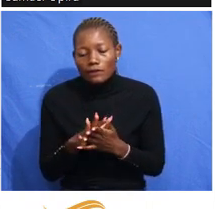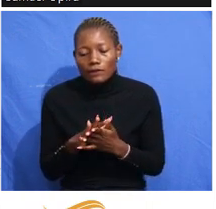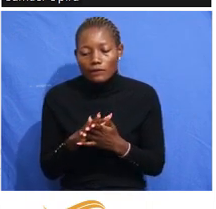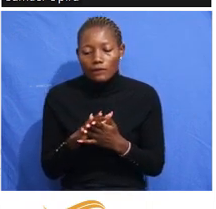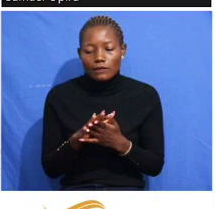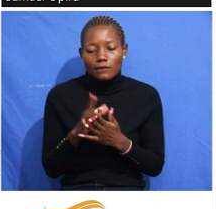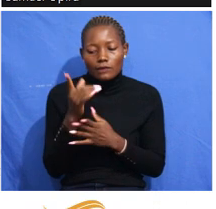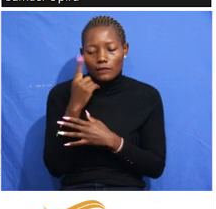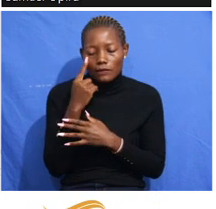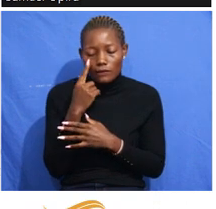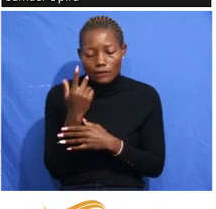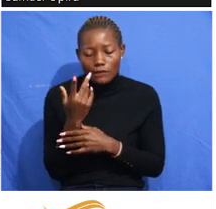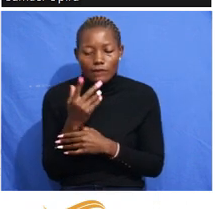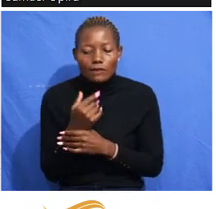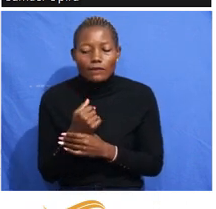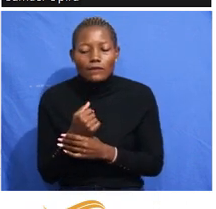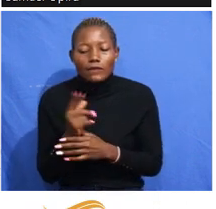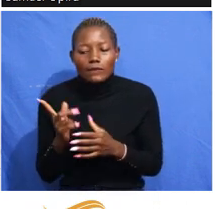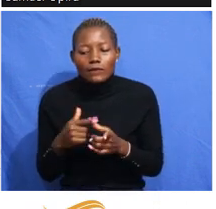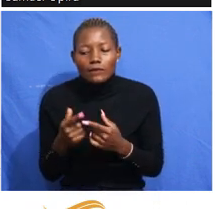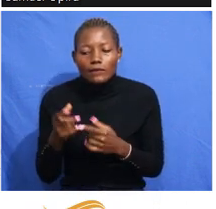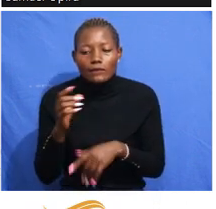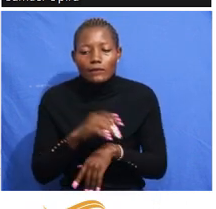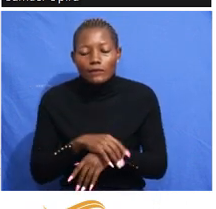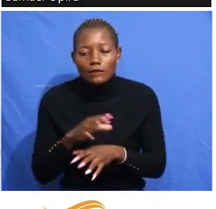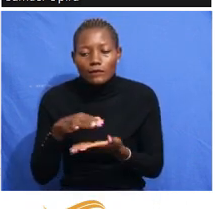and be able to get this